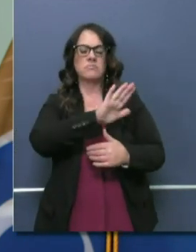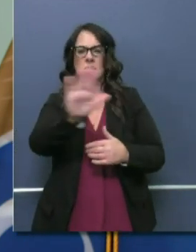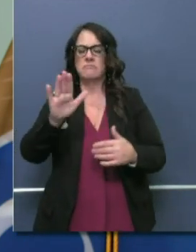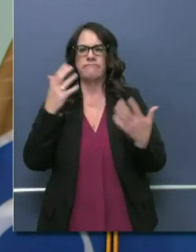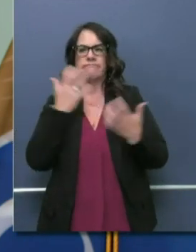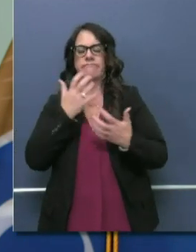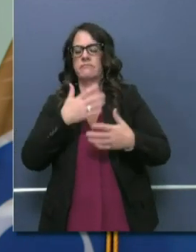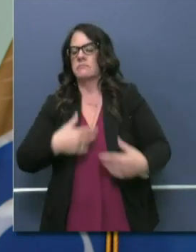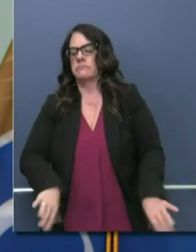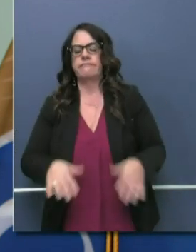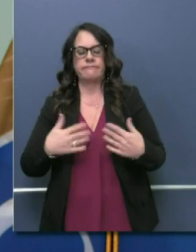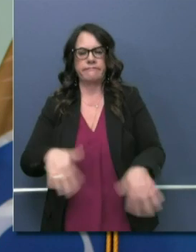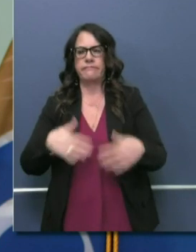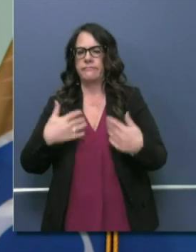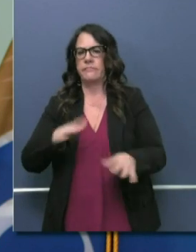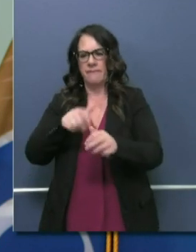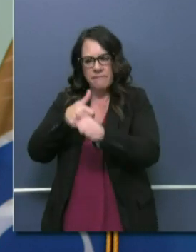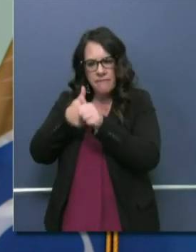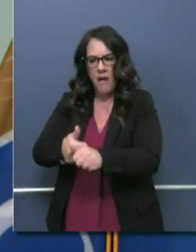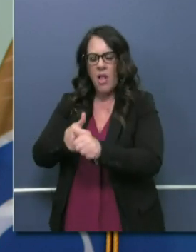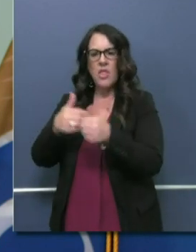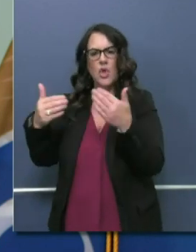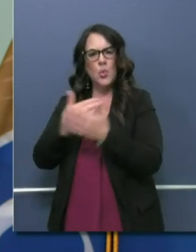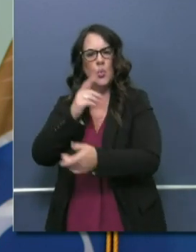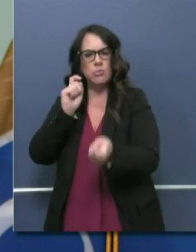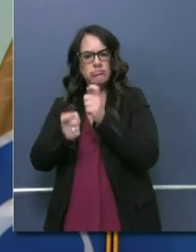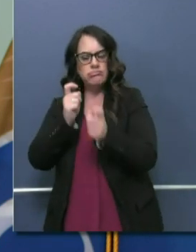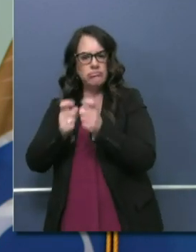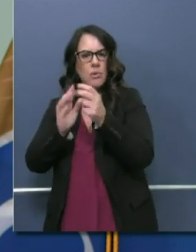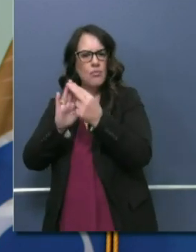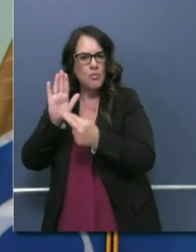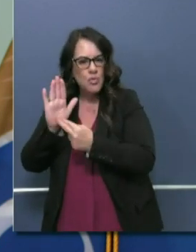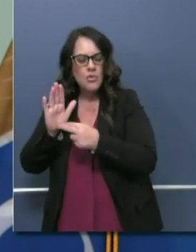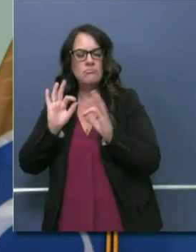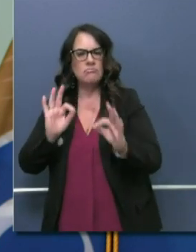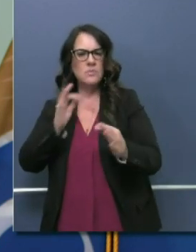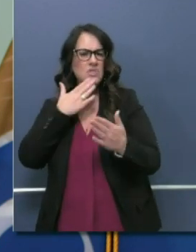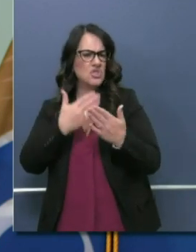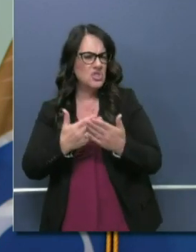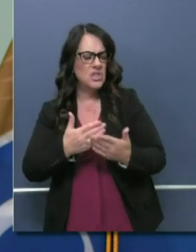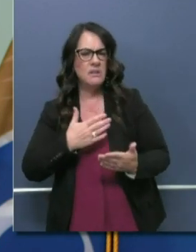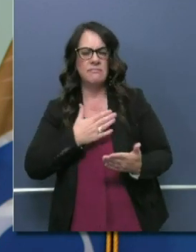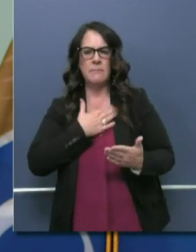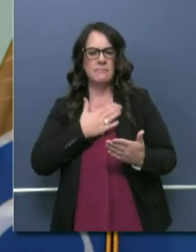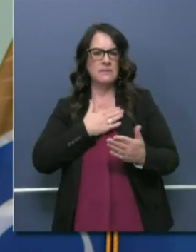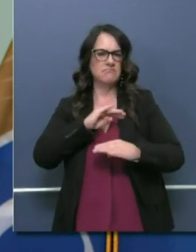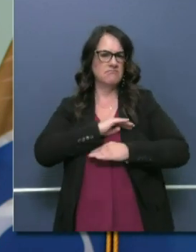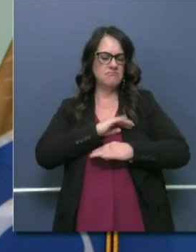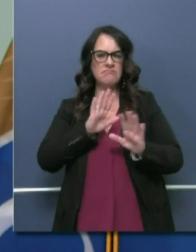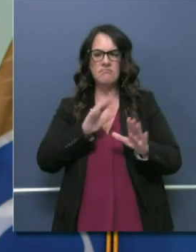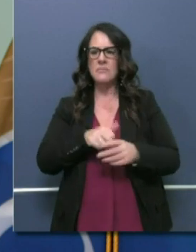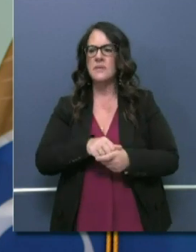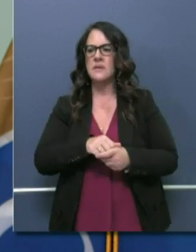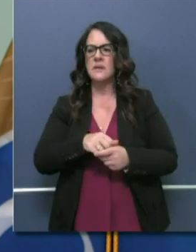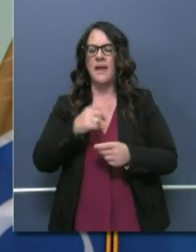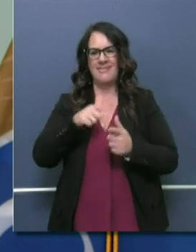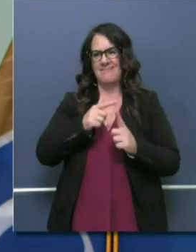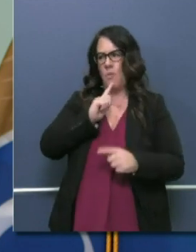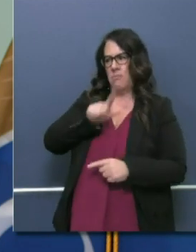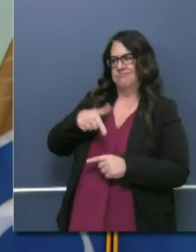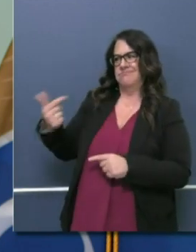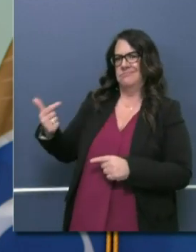these modifications to play. One final point, and then I'll pull it over to Dr. Angel. We are